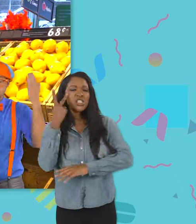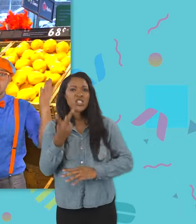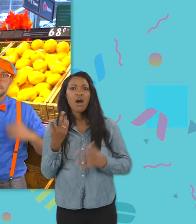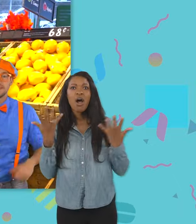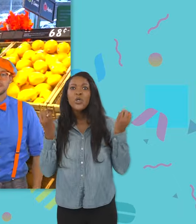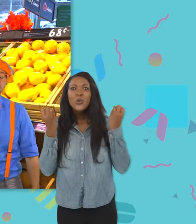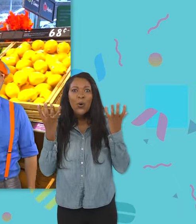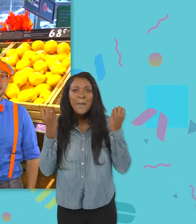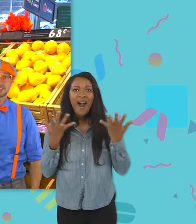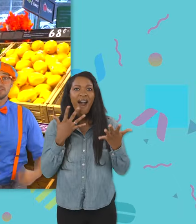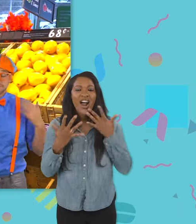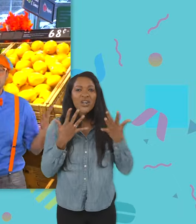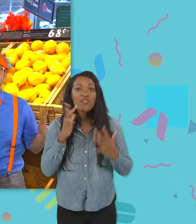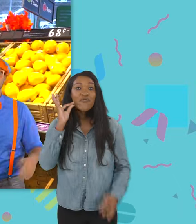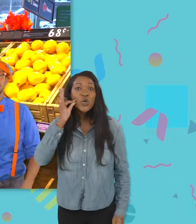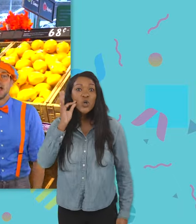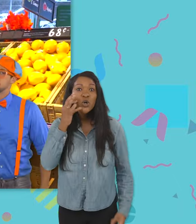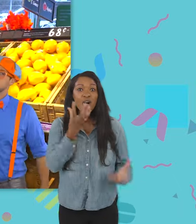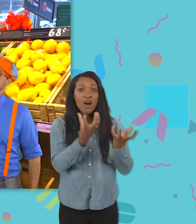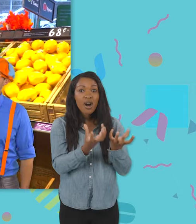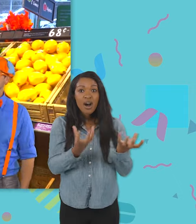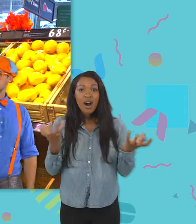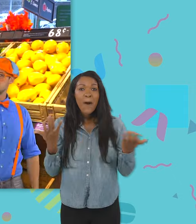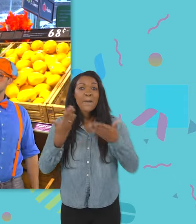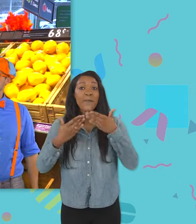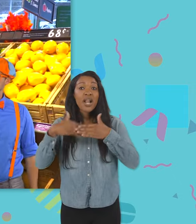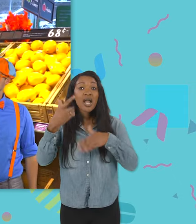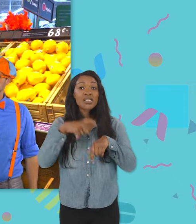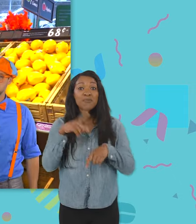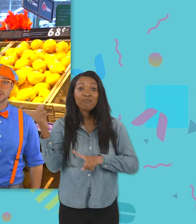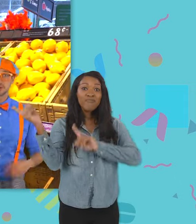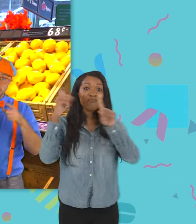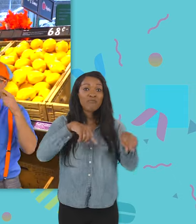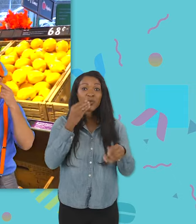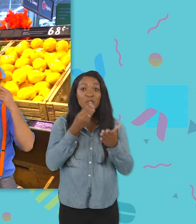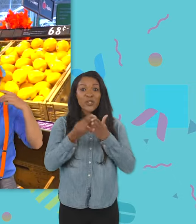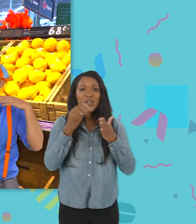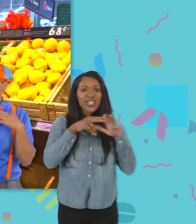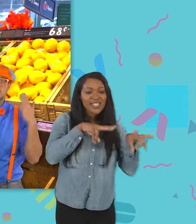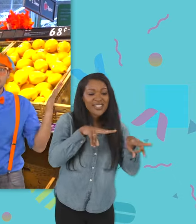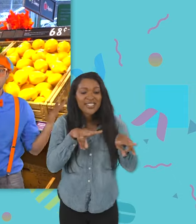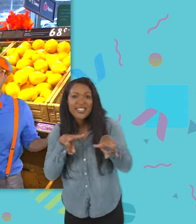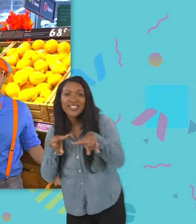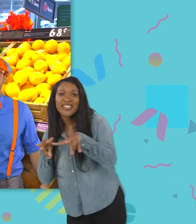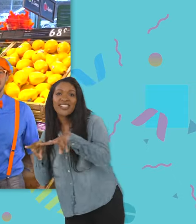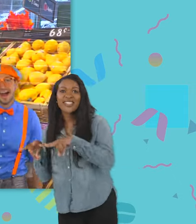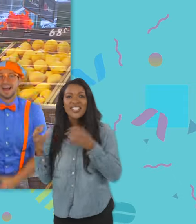saw so many different colors of fruit. Maybe next time you go to the grocery store, you'll see all the colors